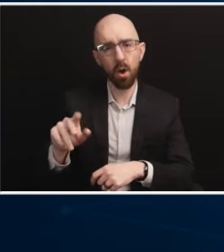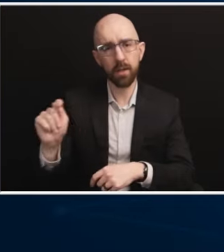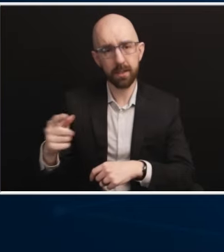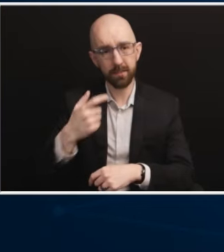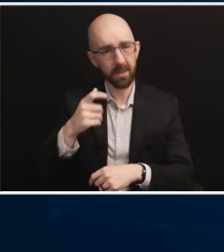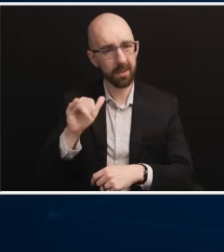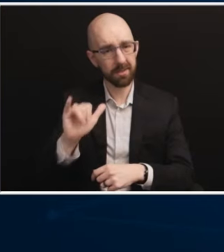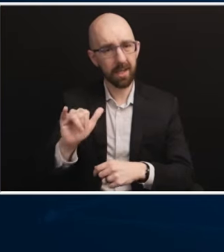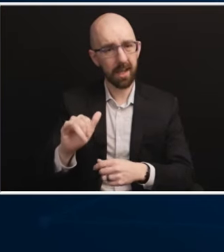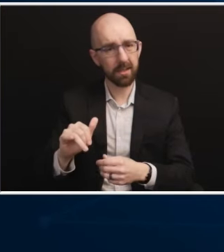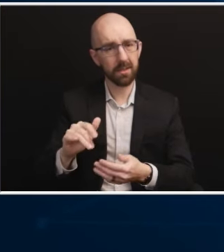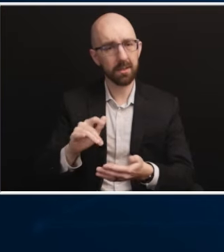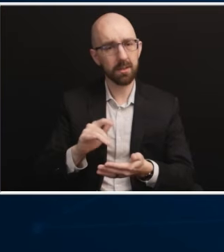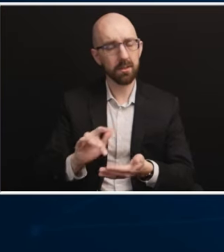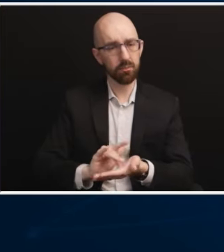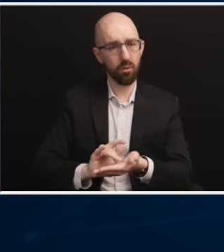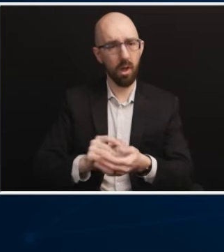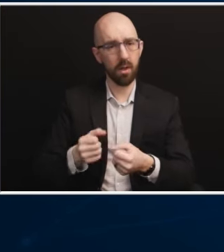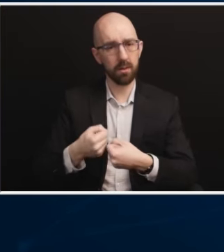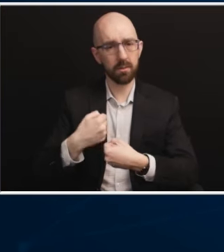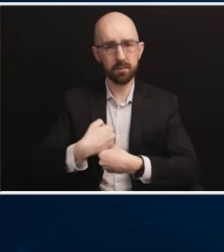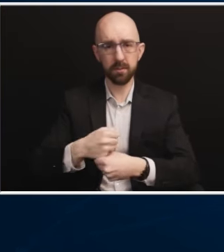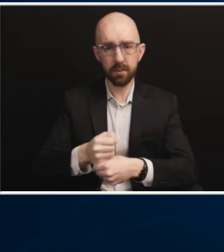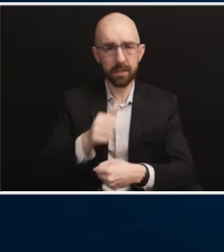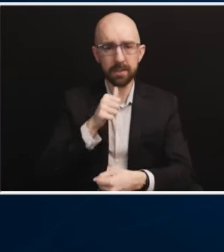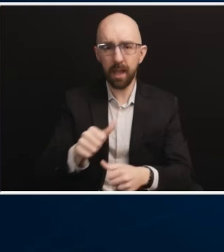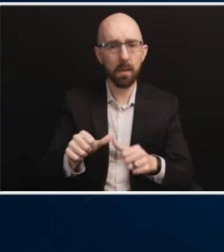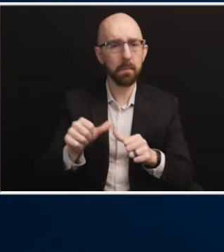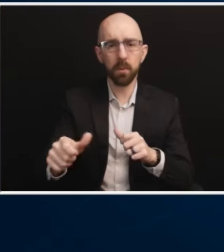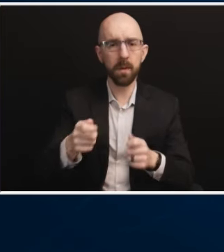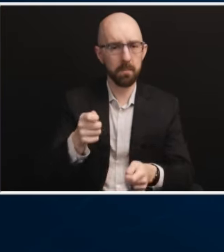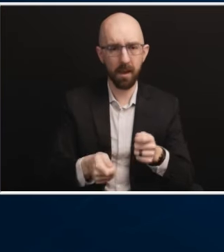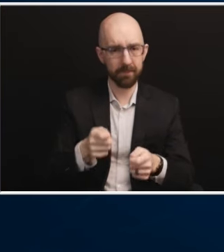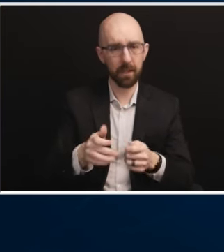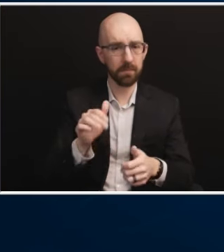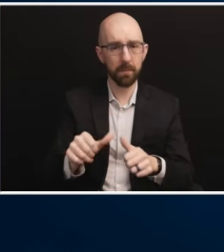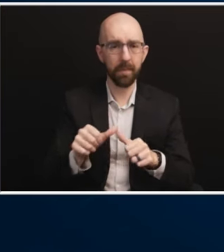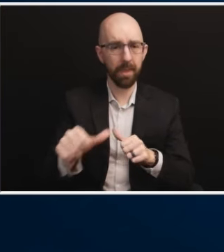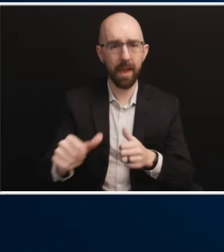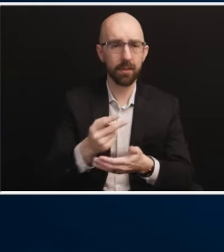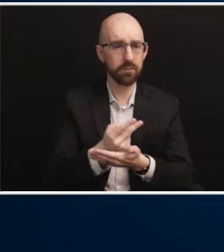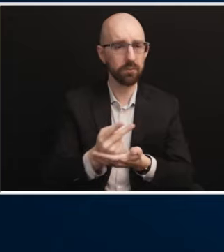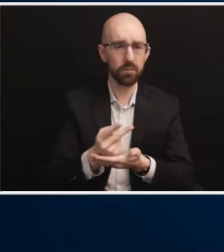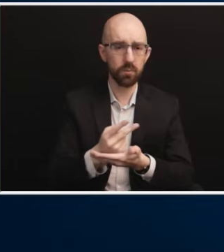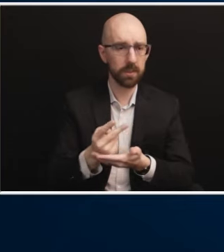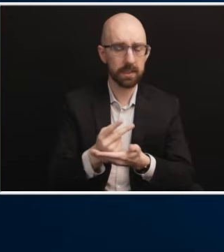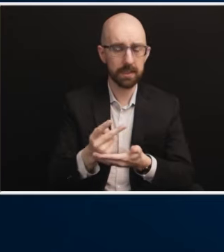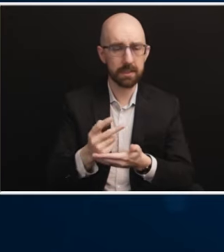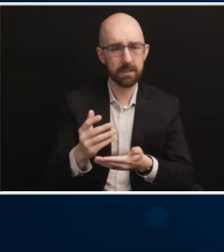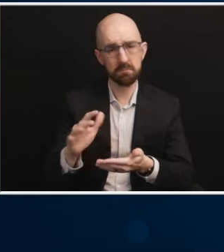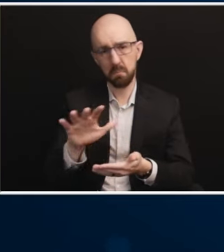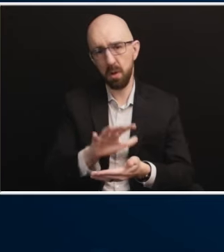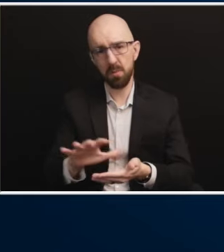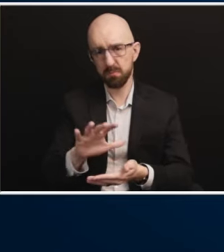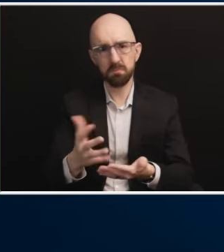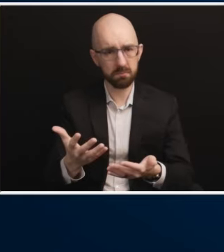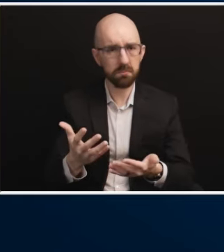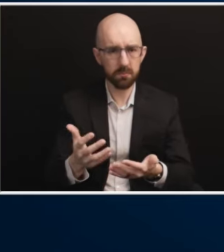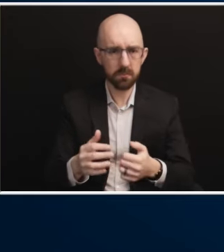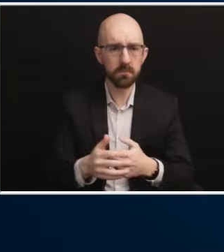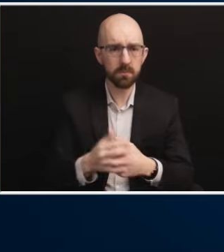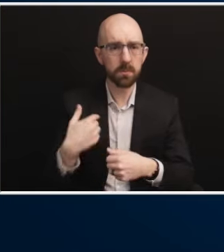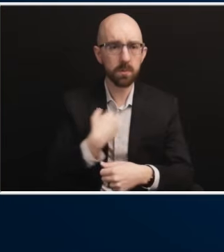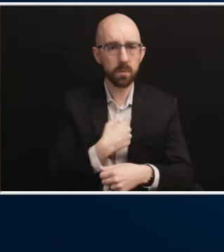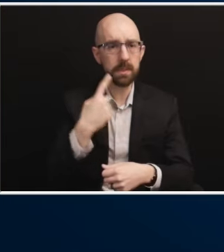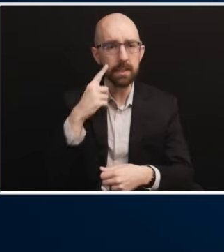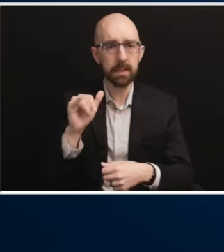limited in the duration. It's not a permanent modification. It may last anywhere from 2 weeks around there. So we think this